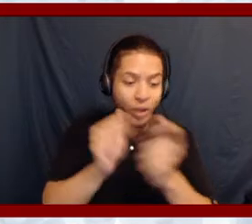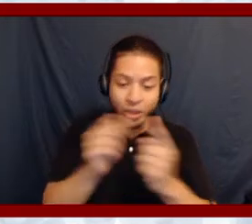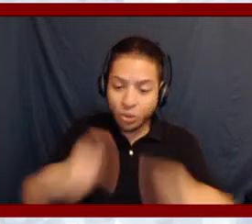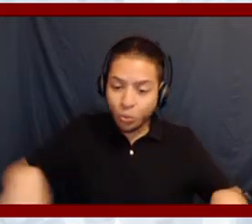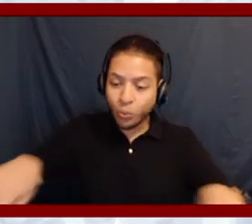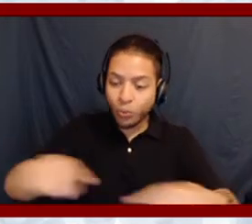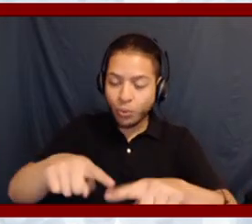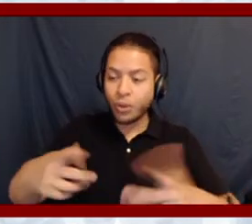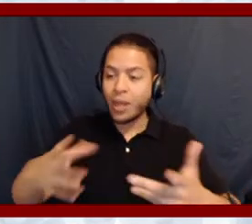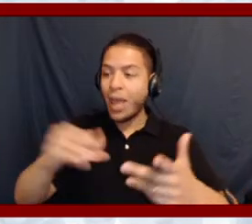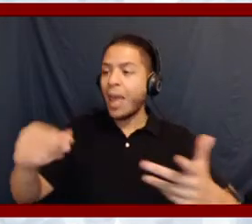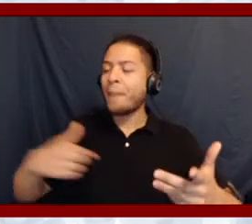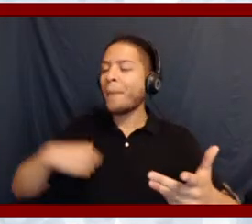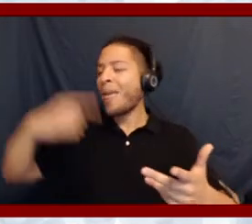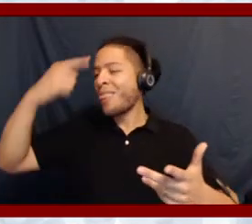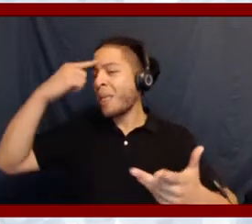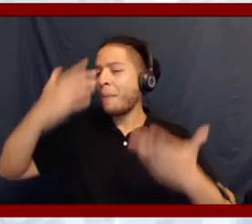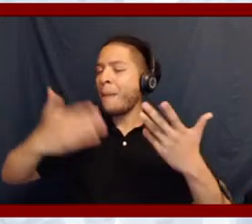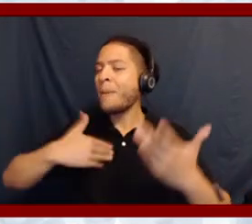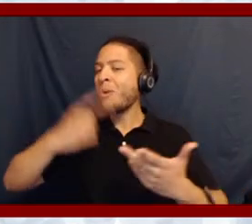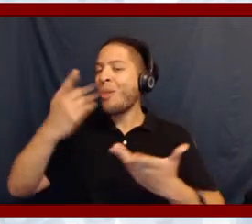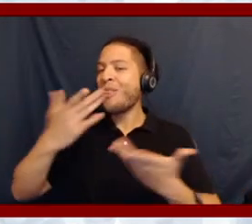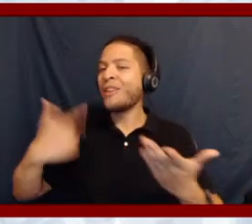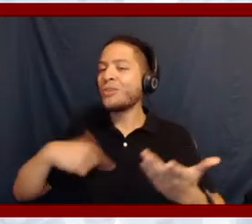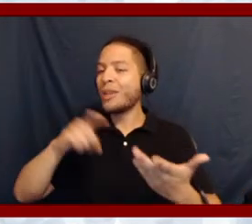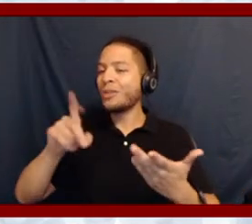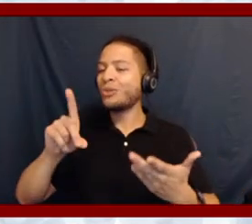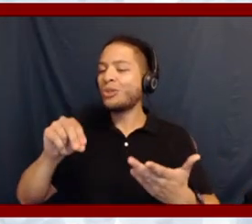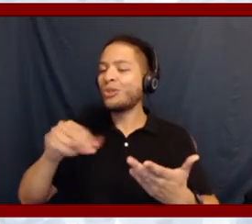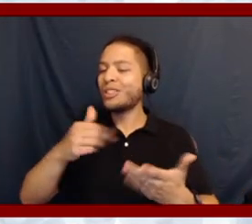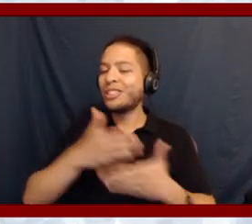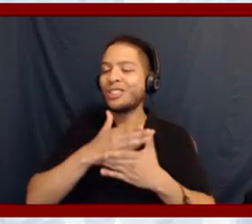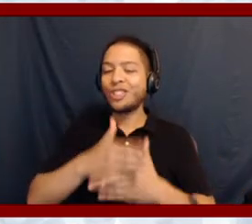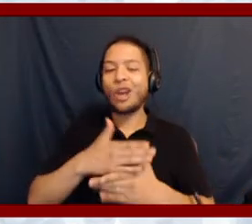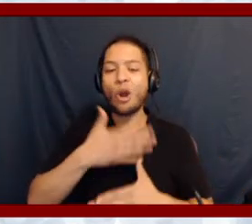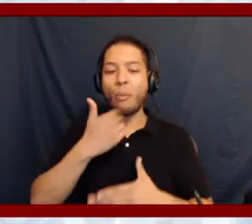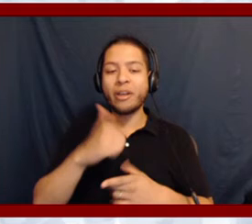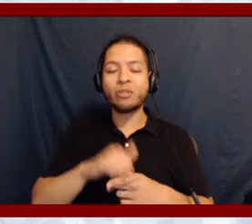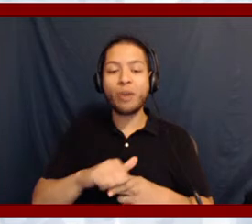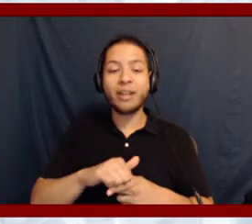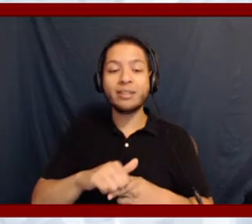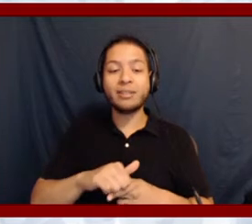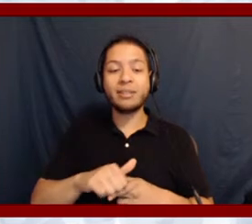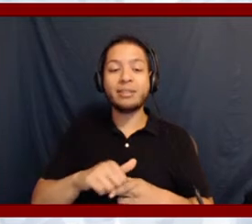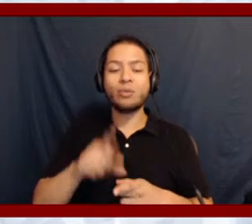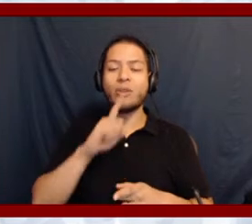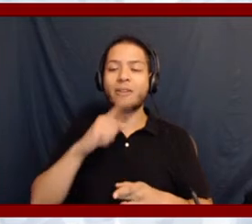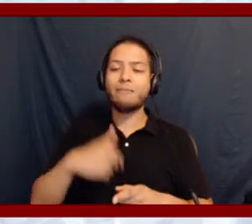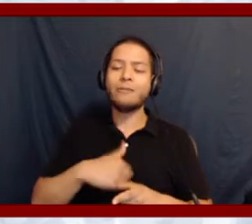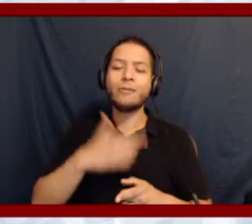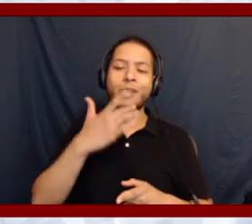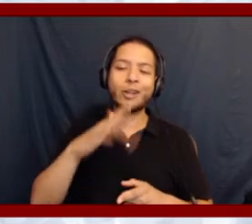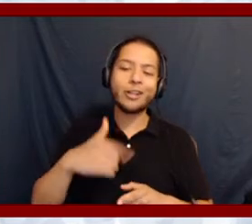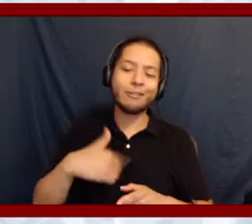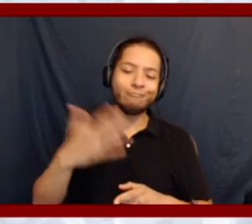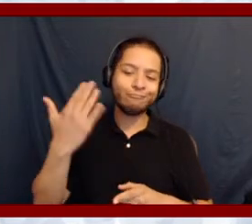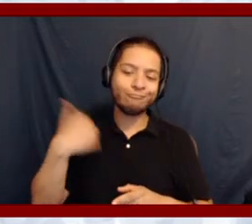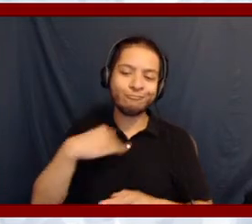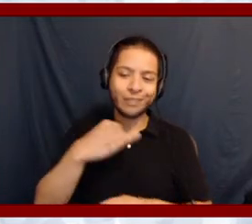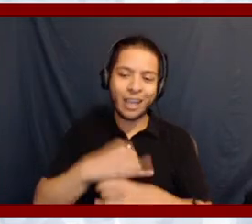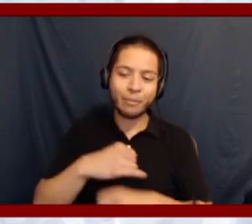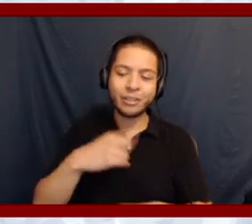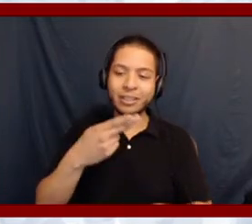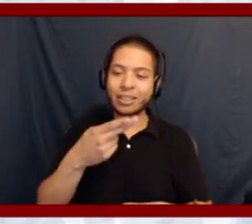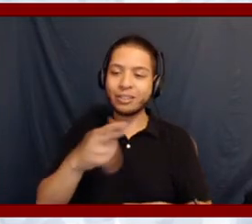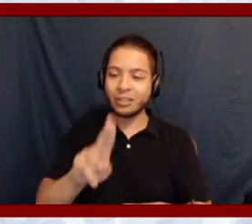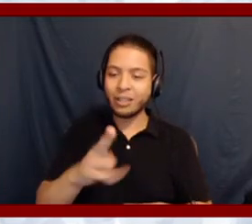I think, you know, one of the things we need to do is share best practices. I was fortunate to be on campus at Howard University when they were doing a vaccine clinic.